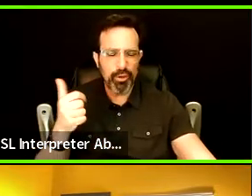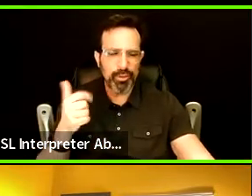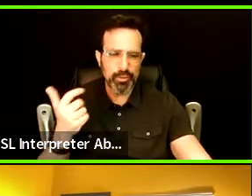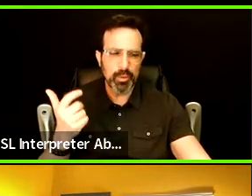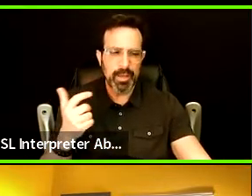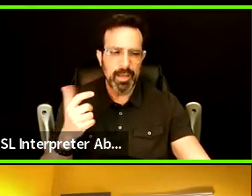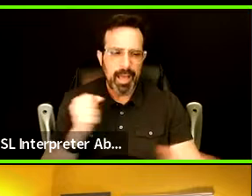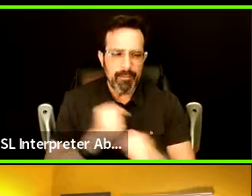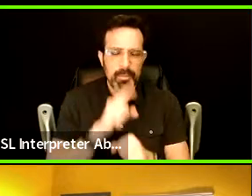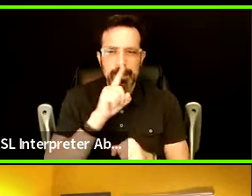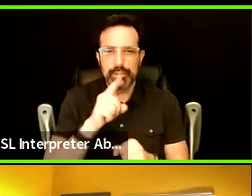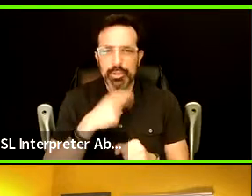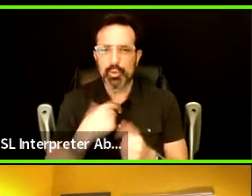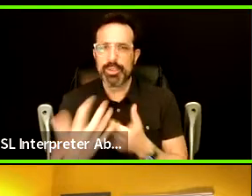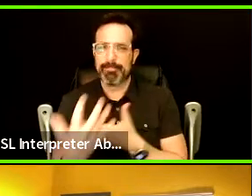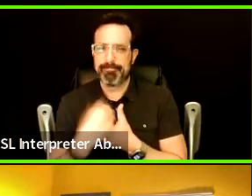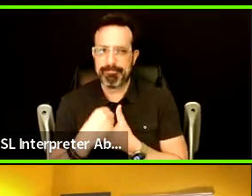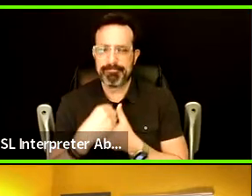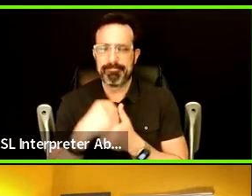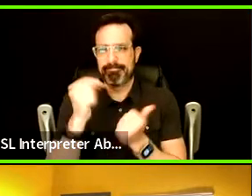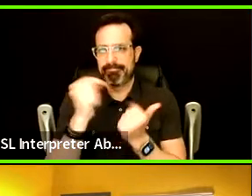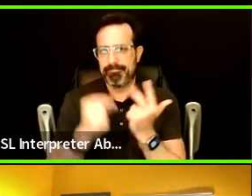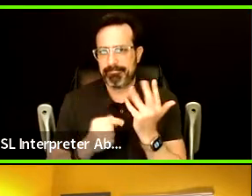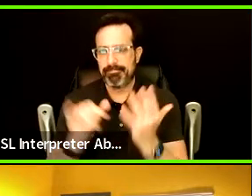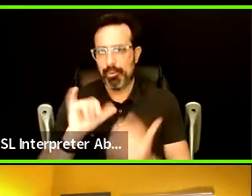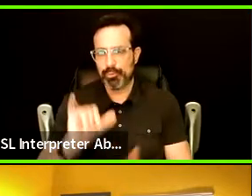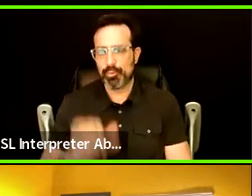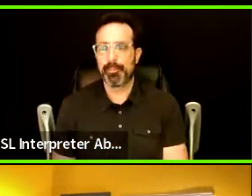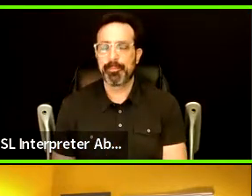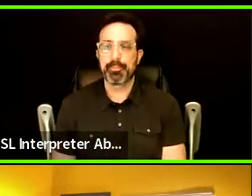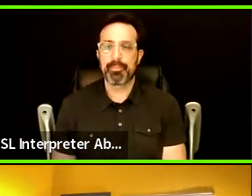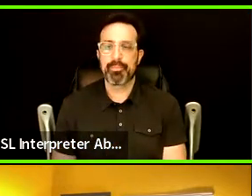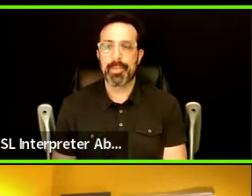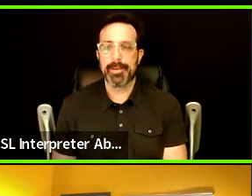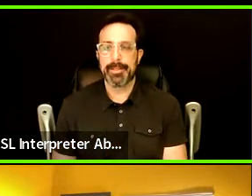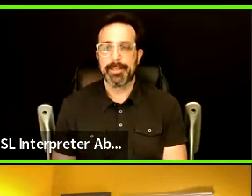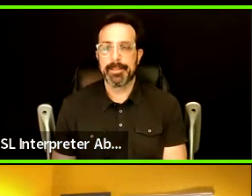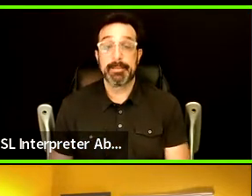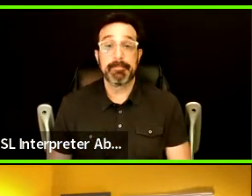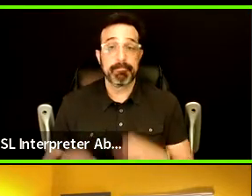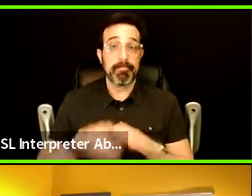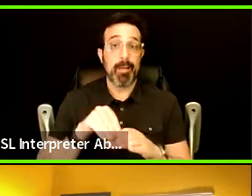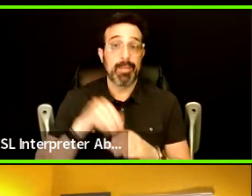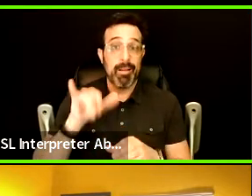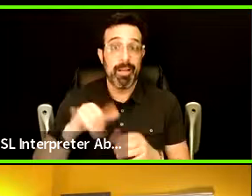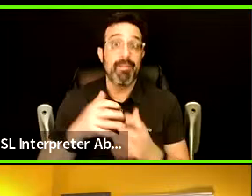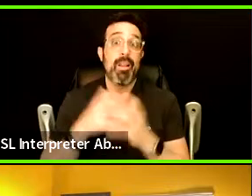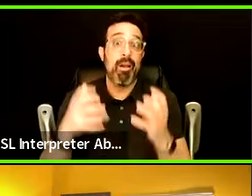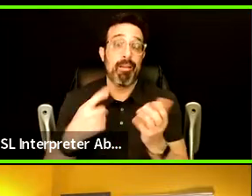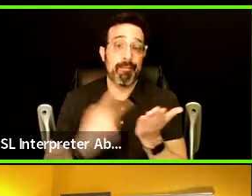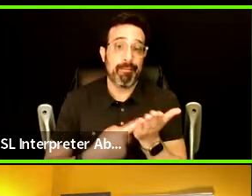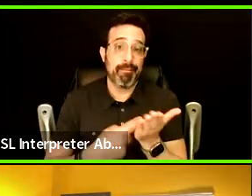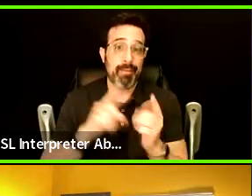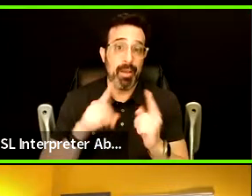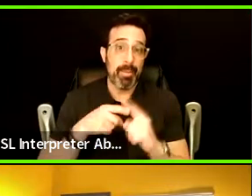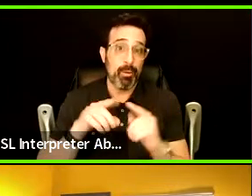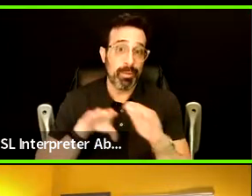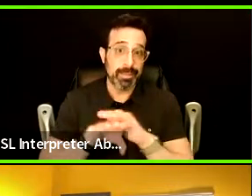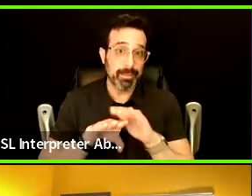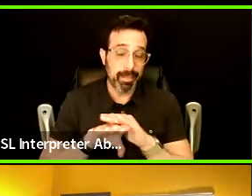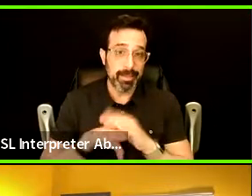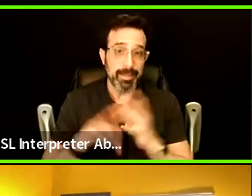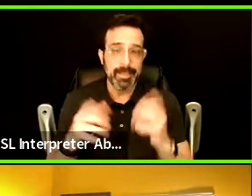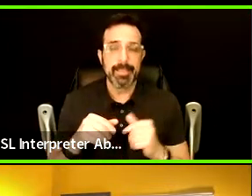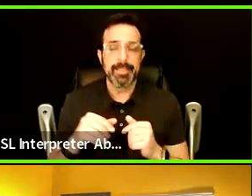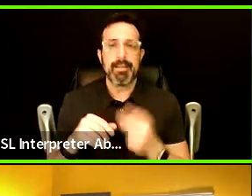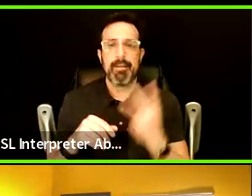to make sure that we capture those items. Outside of that, yeah, a lot of conversations about accessibility